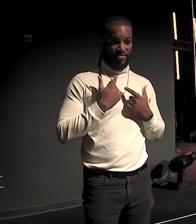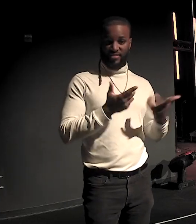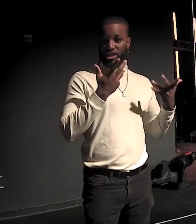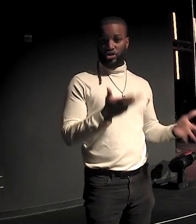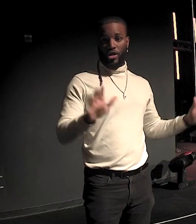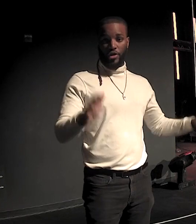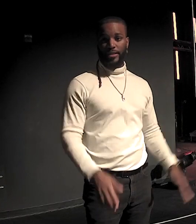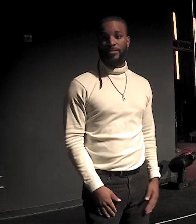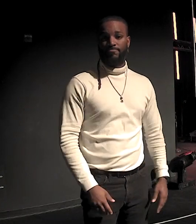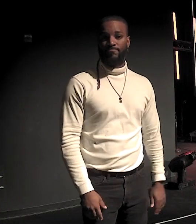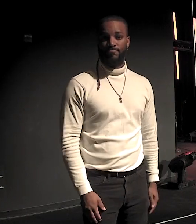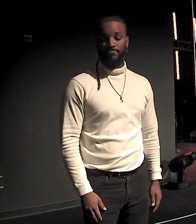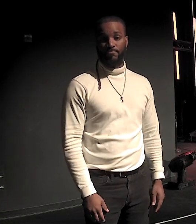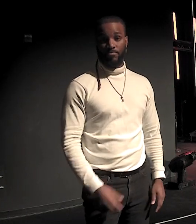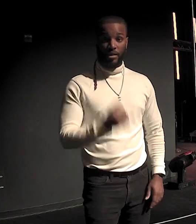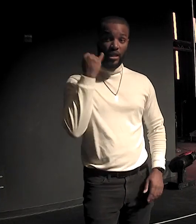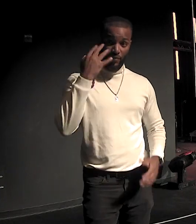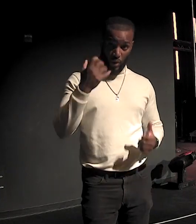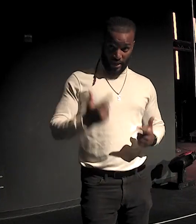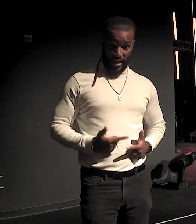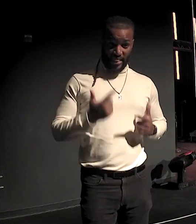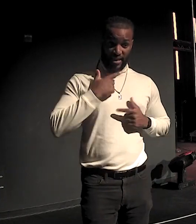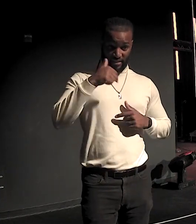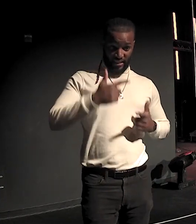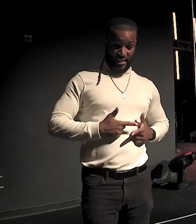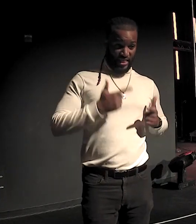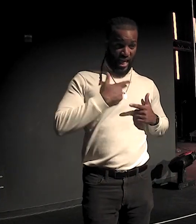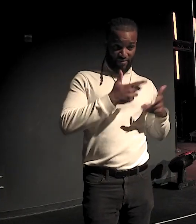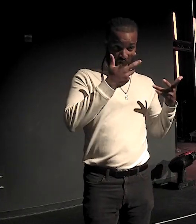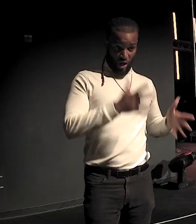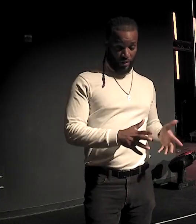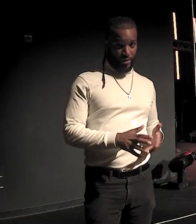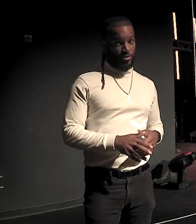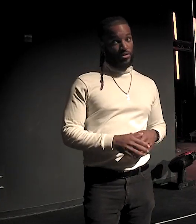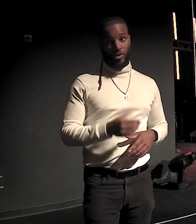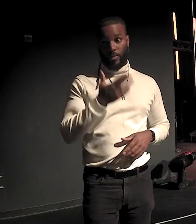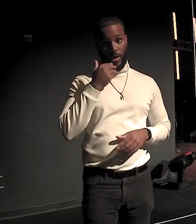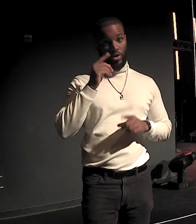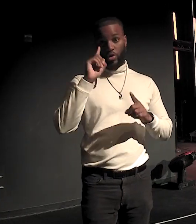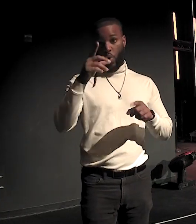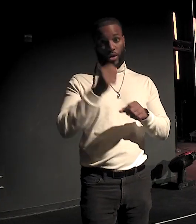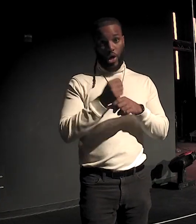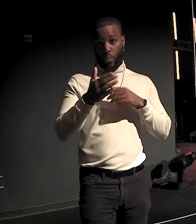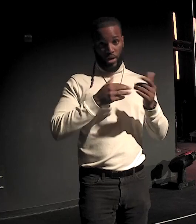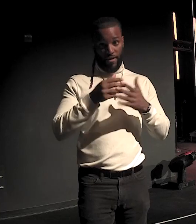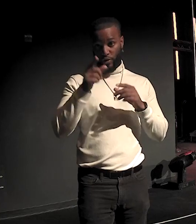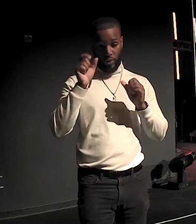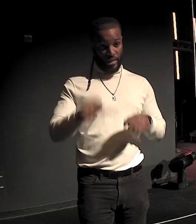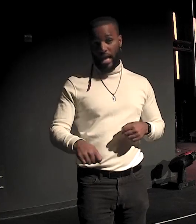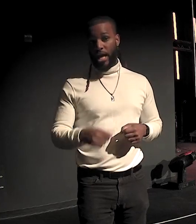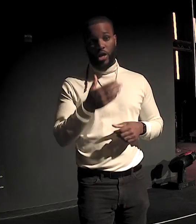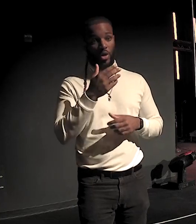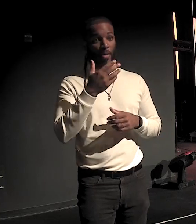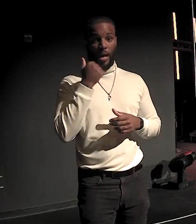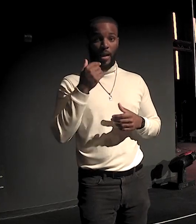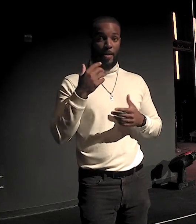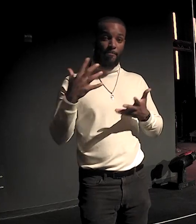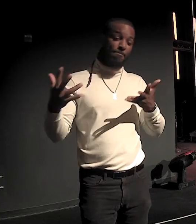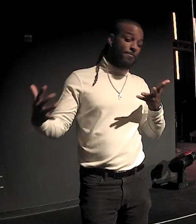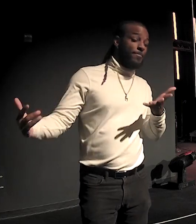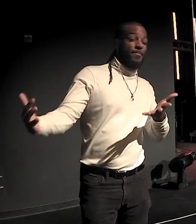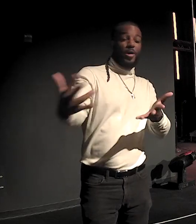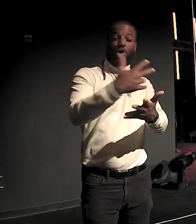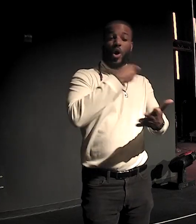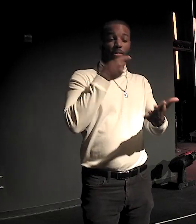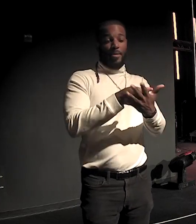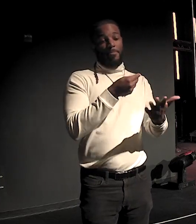is. And if you want to live in this life is all there is mindset, you better go get whatever you can. You better make all the money you can